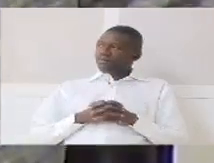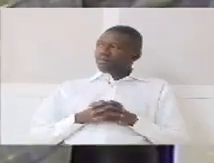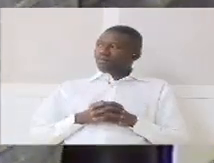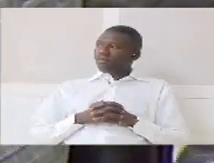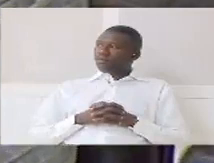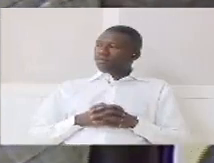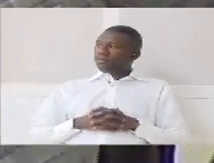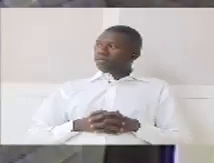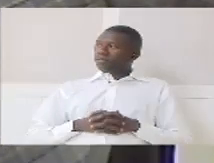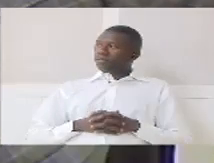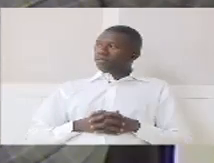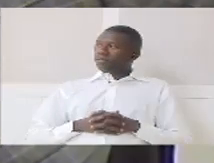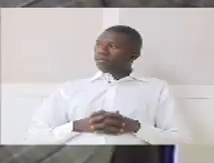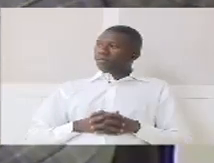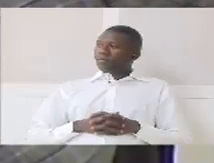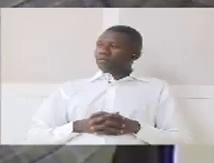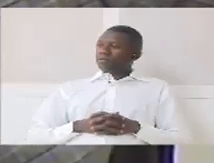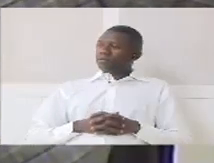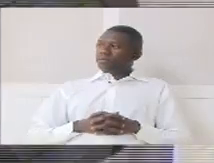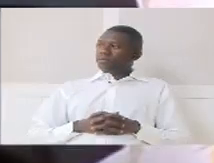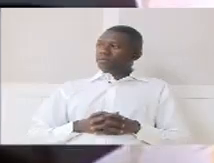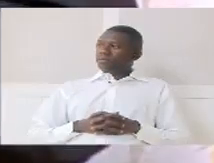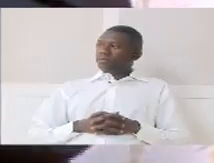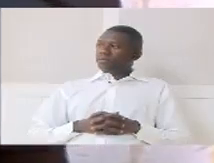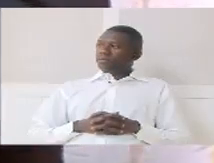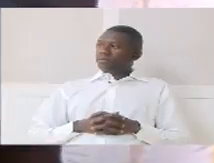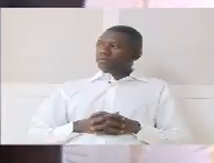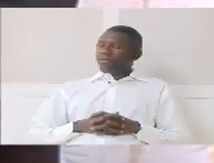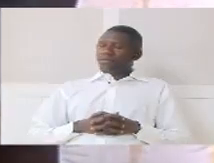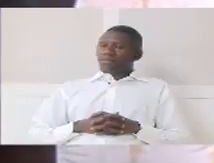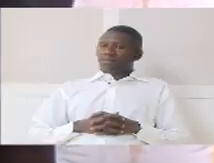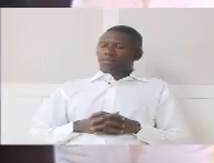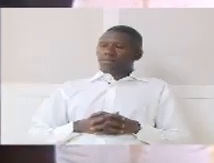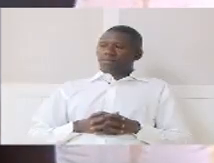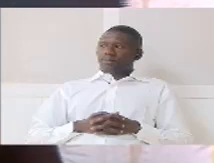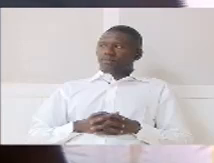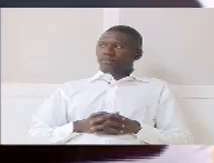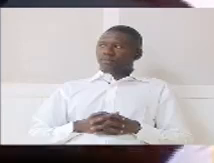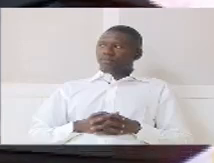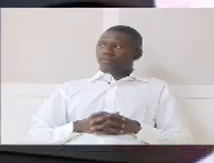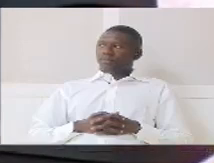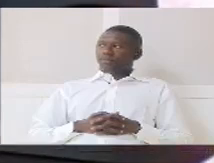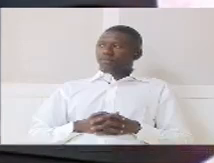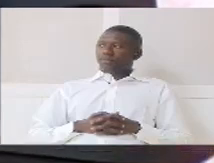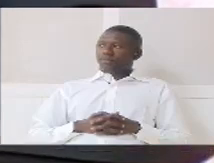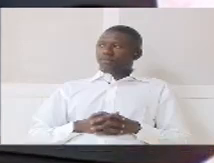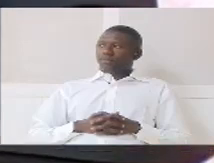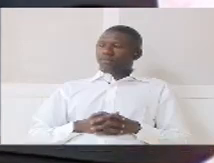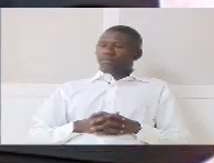Well, from our end, we are fine. So 3:15? Oh, no,